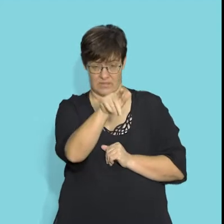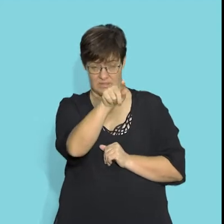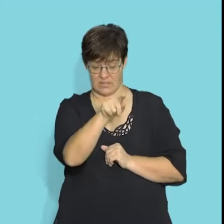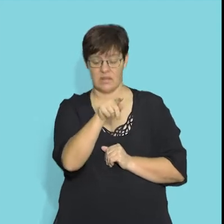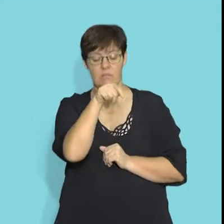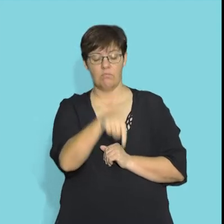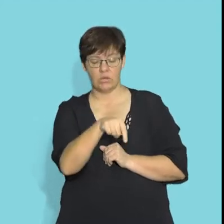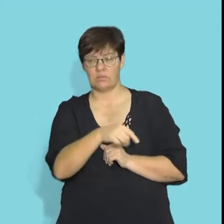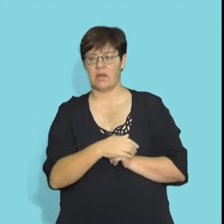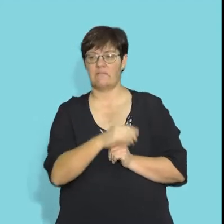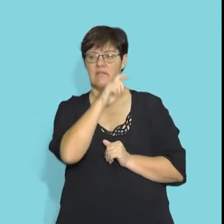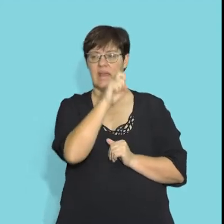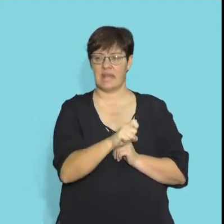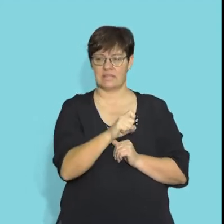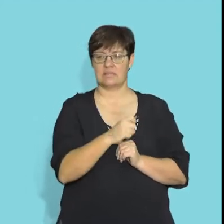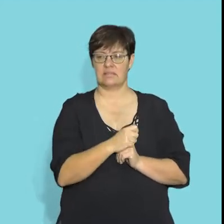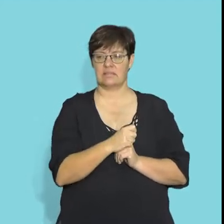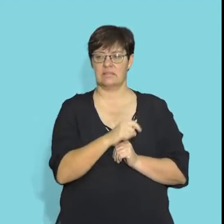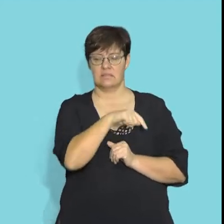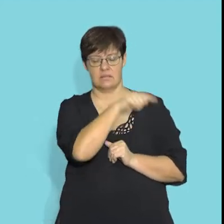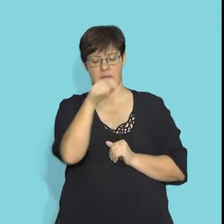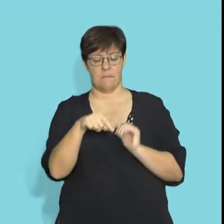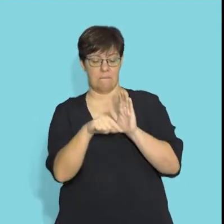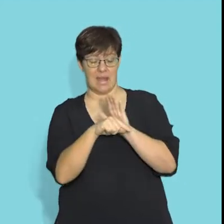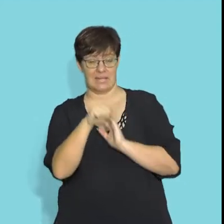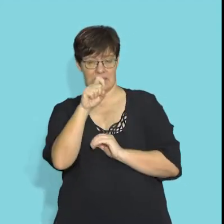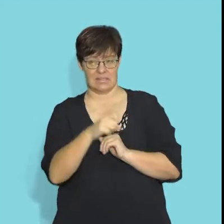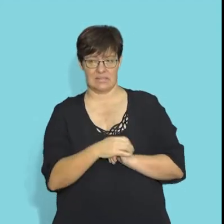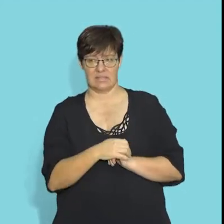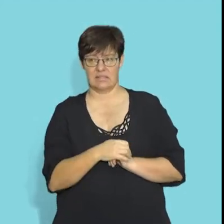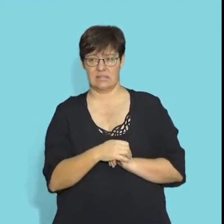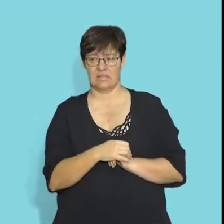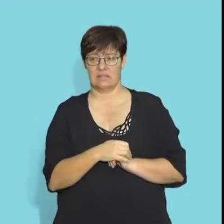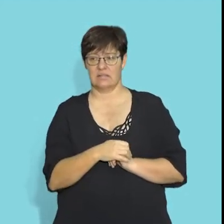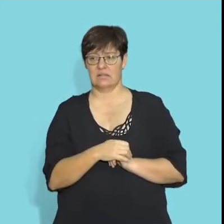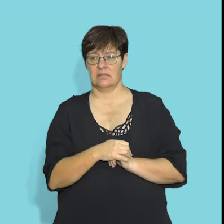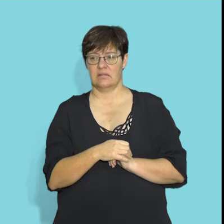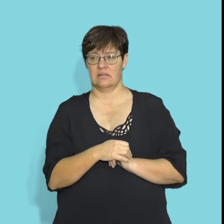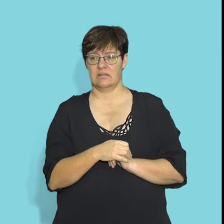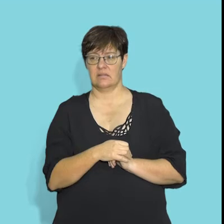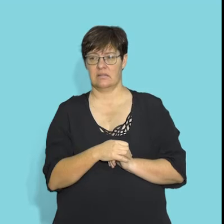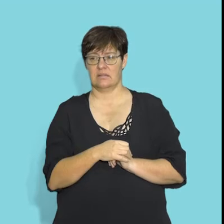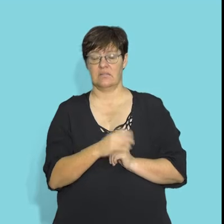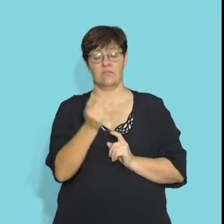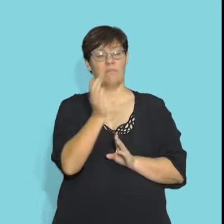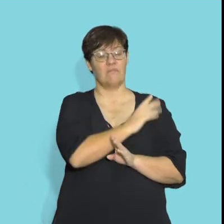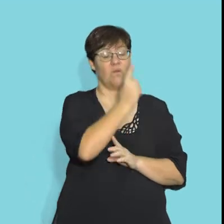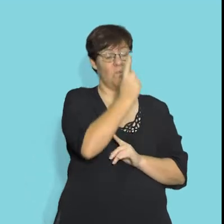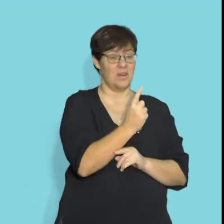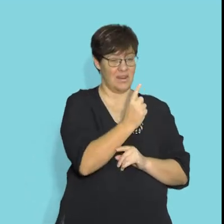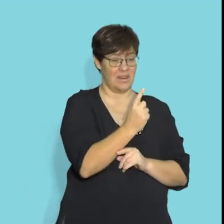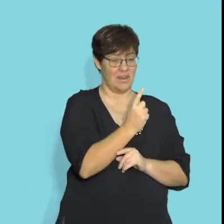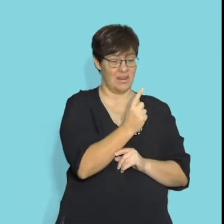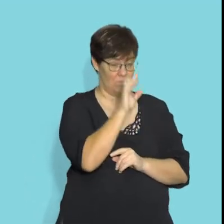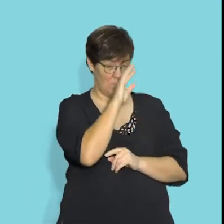top, and at the bottom I'm going to have x. And what did we decide earlier is that in front of this